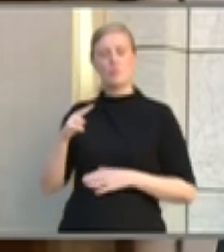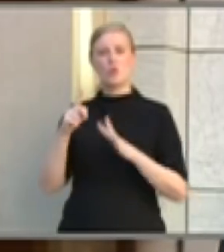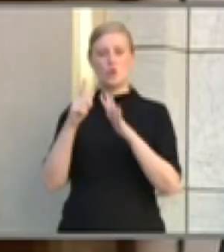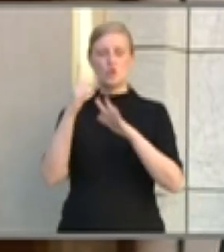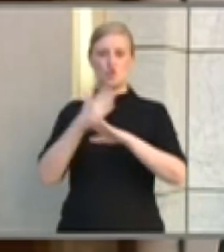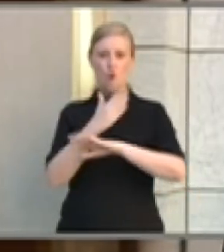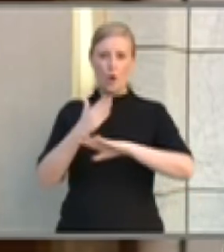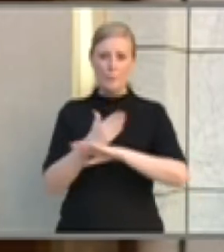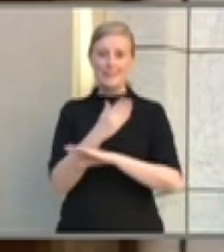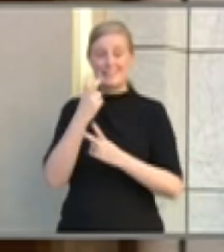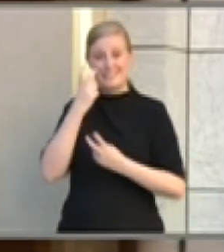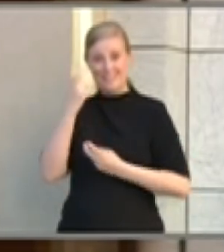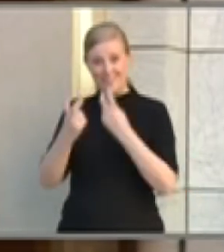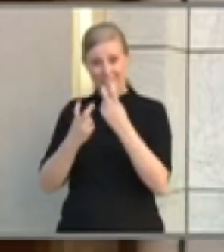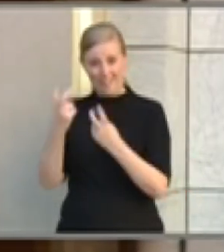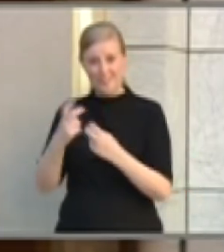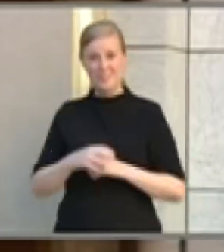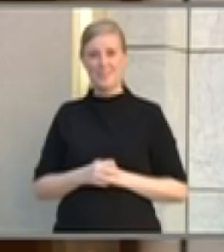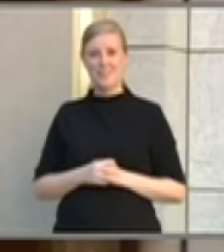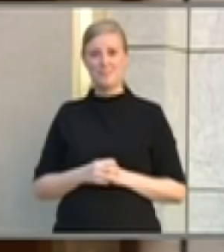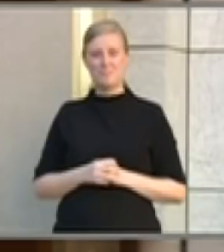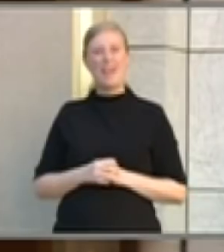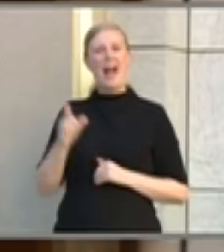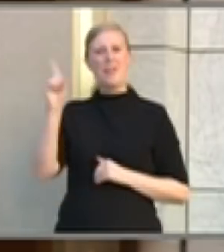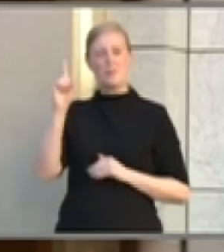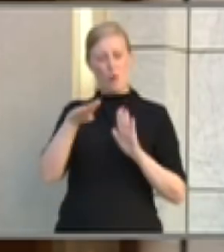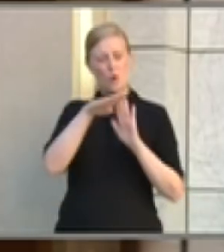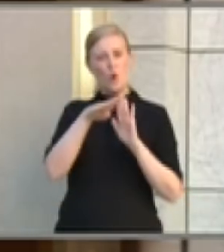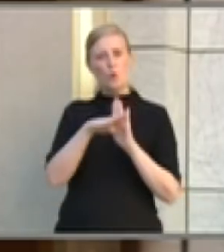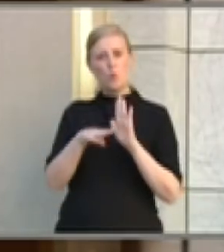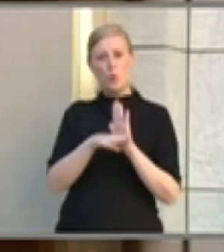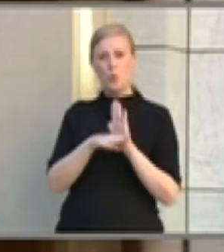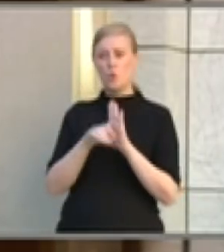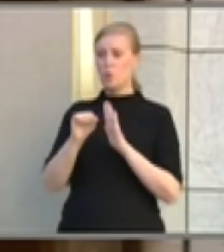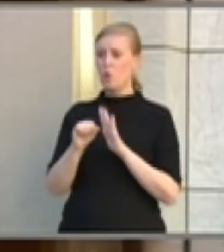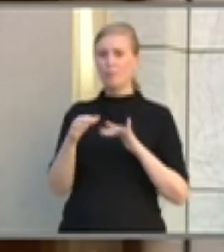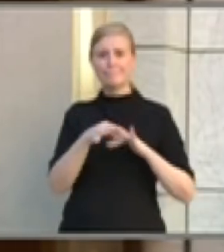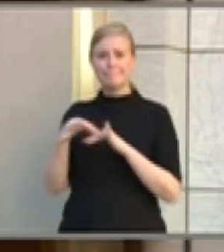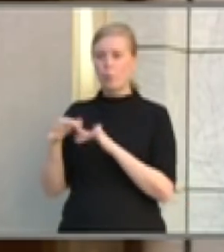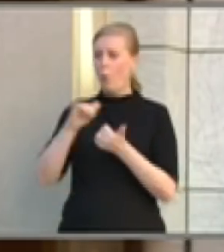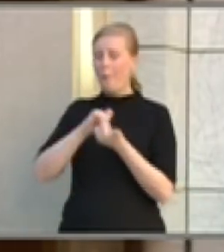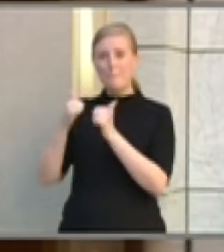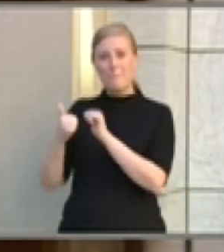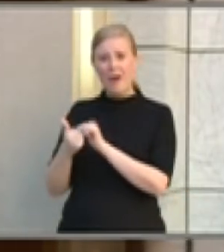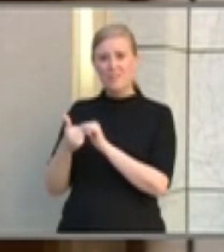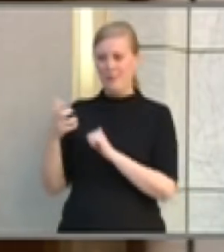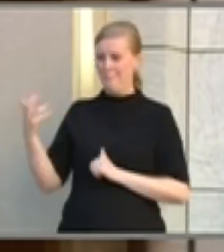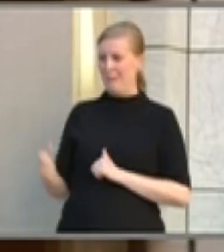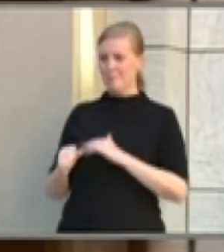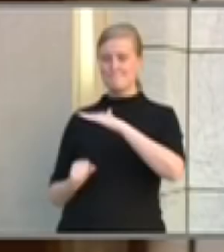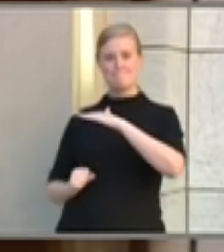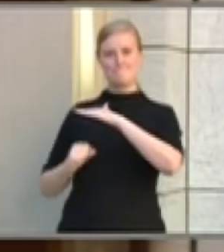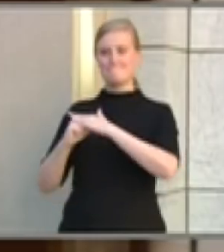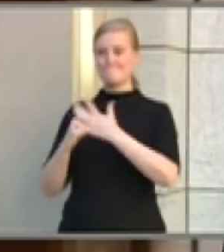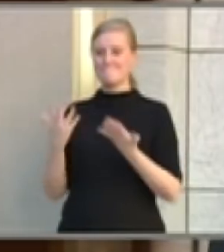receive payments where they have a partner pay income test. That partner pay income test will be changed with the taper rate,